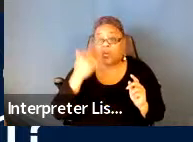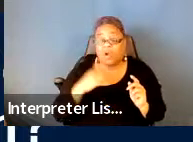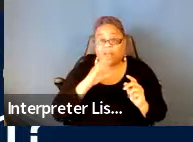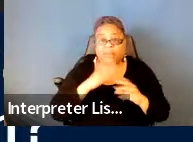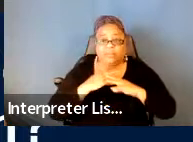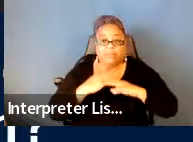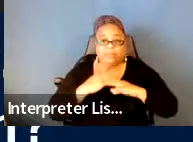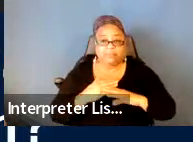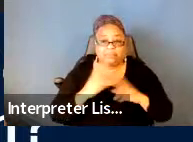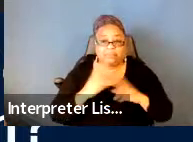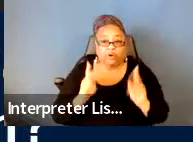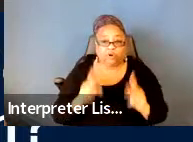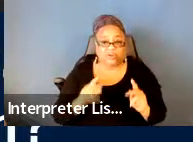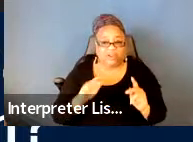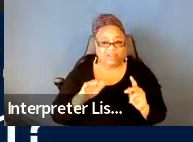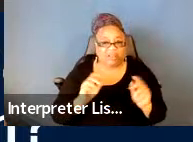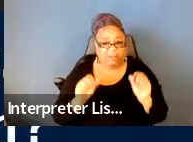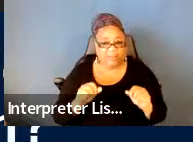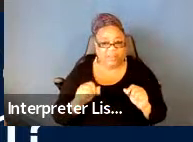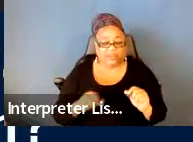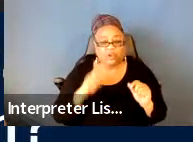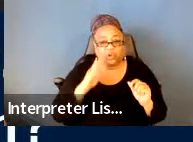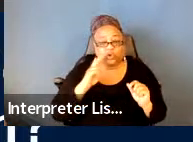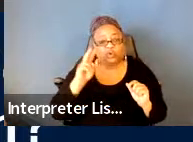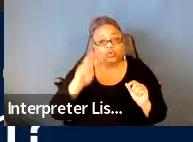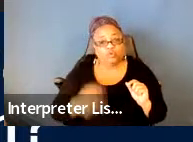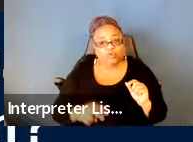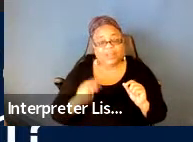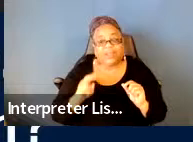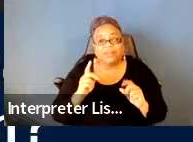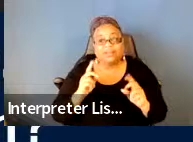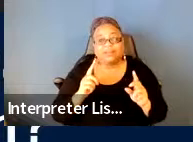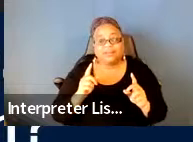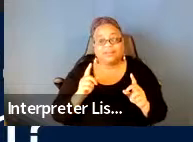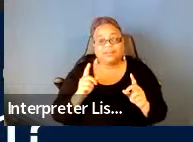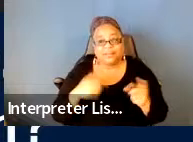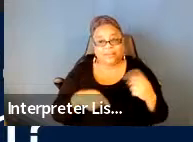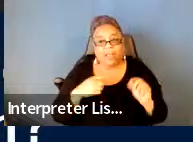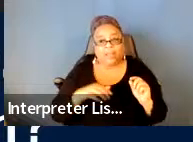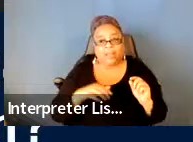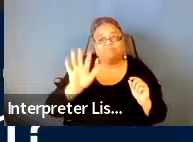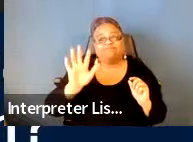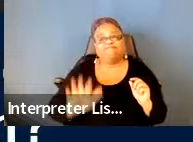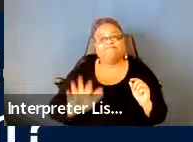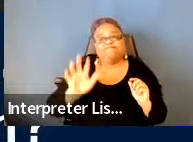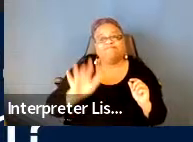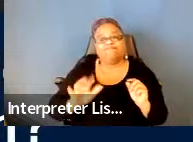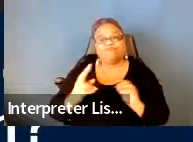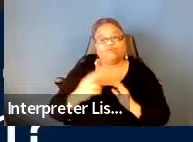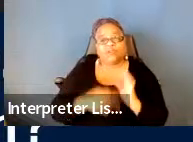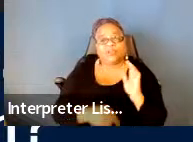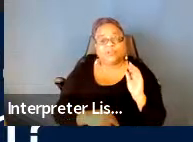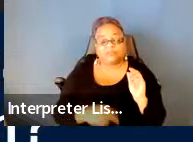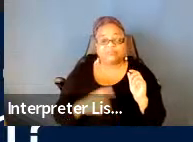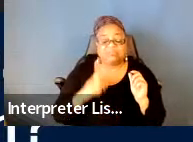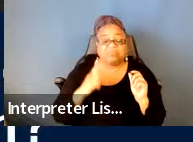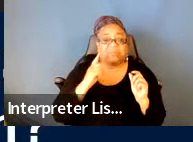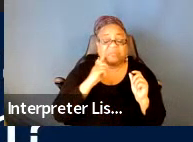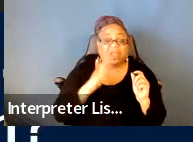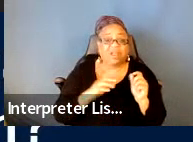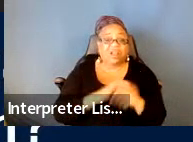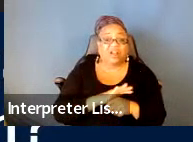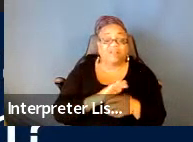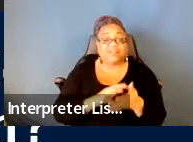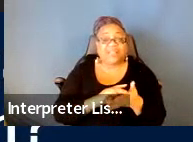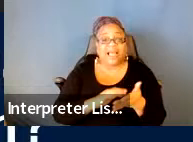person's ability to read the sign tactily. And that pretty much covers tactile requirements. And now